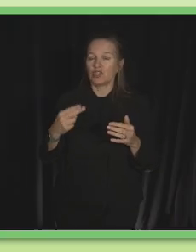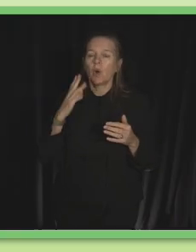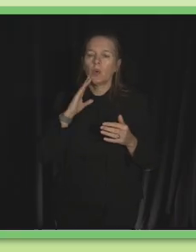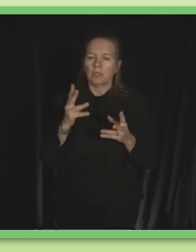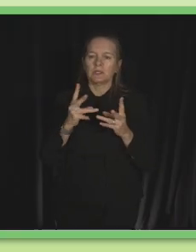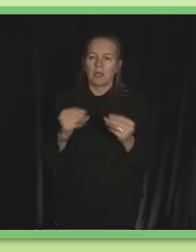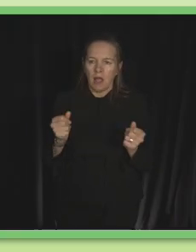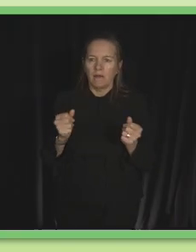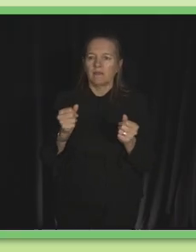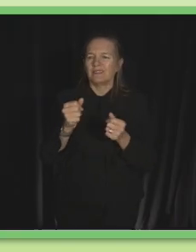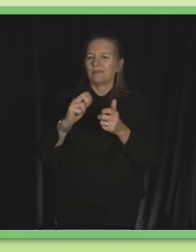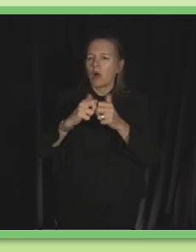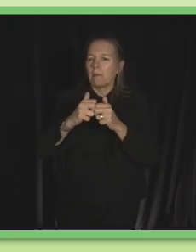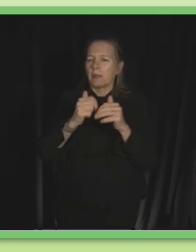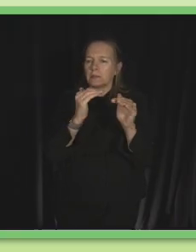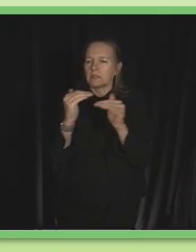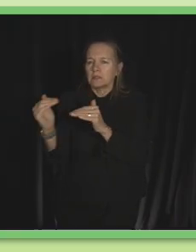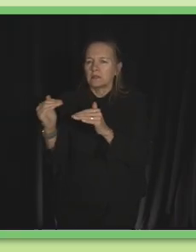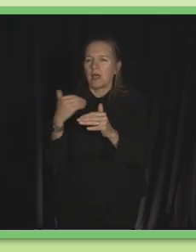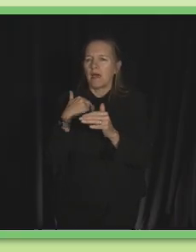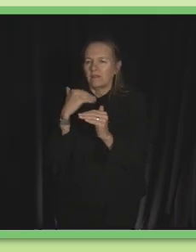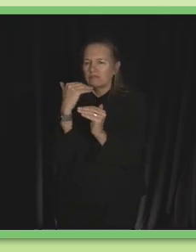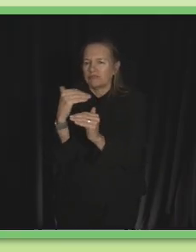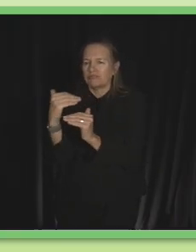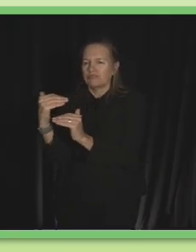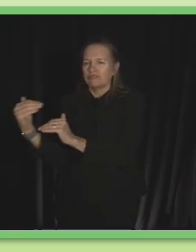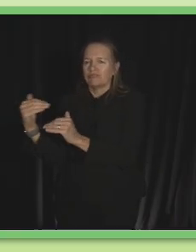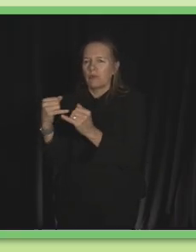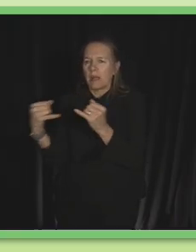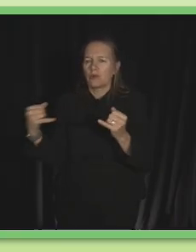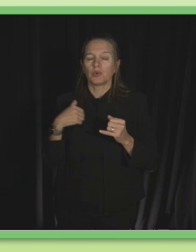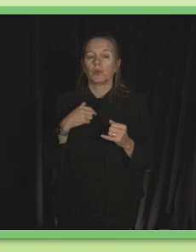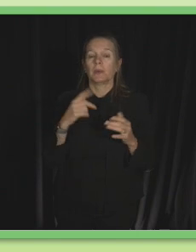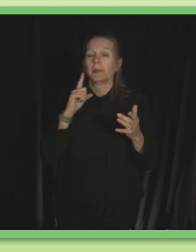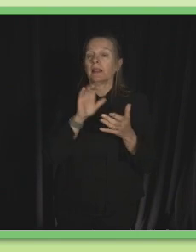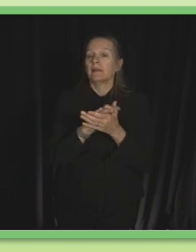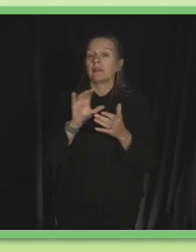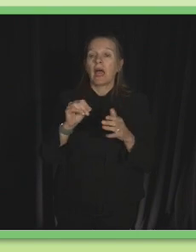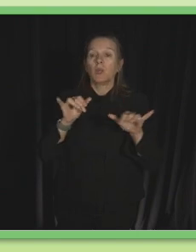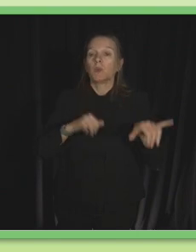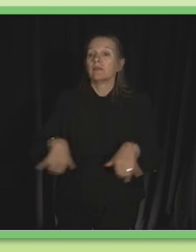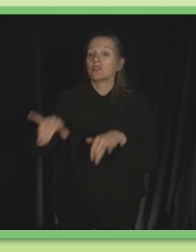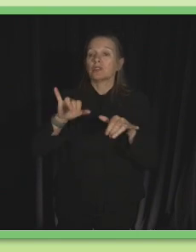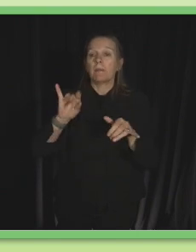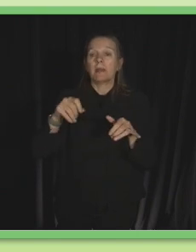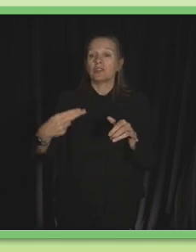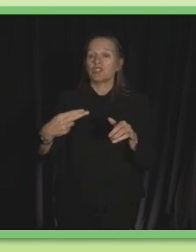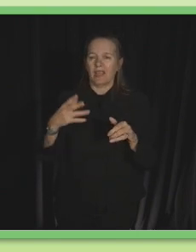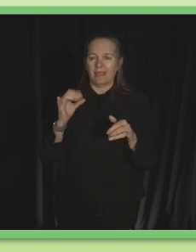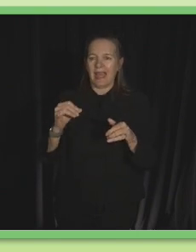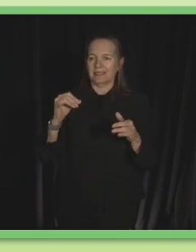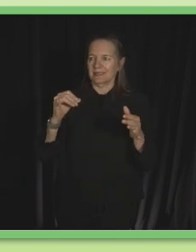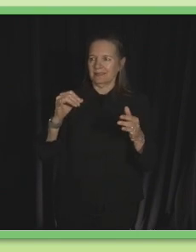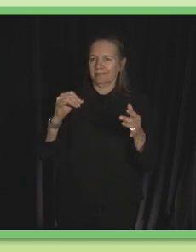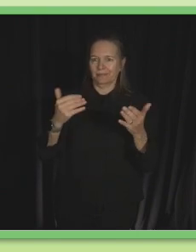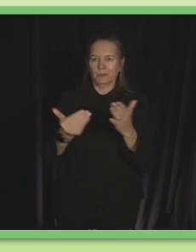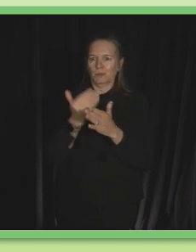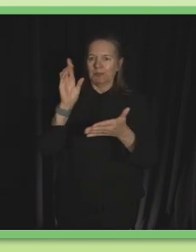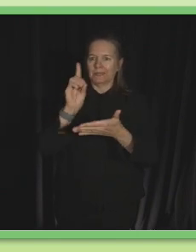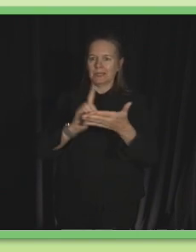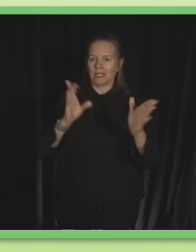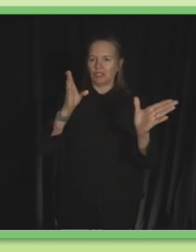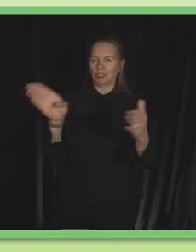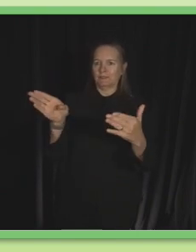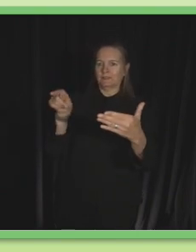within constrained boundaries. We believe the universal mesh is not an incremental improvement. It's a paradigm shift in how we approach enterprise